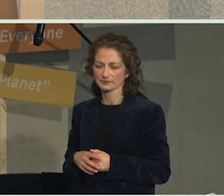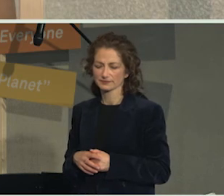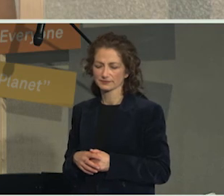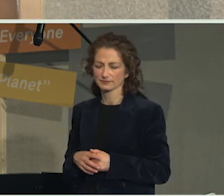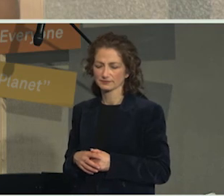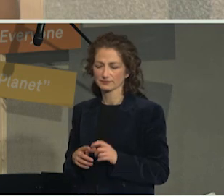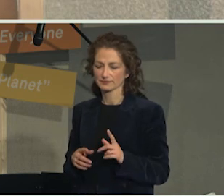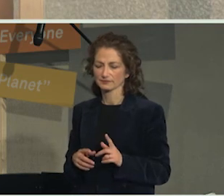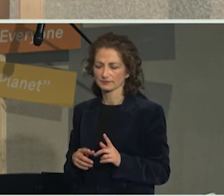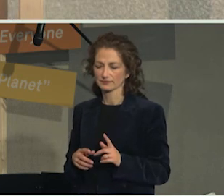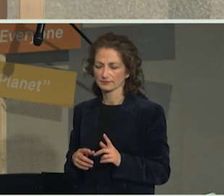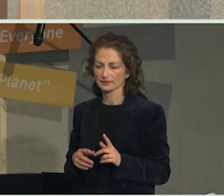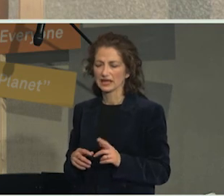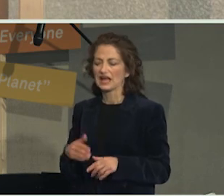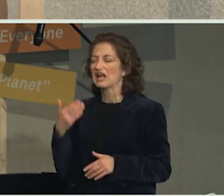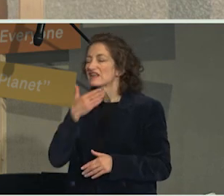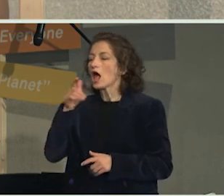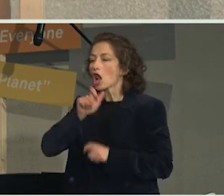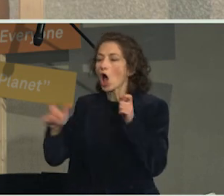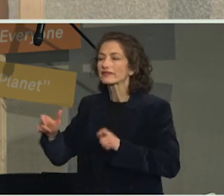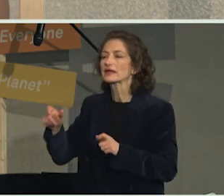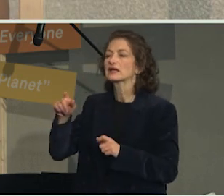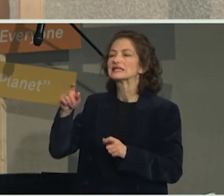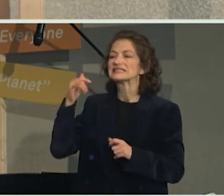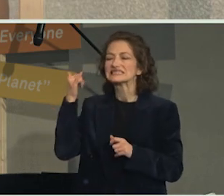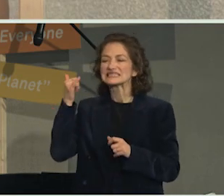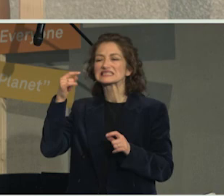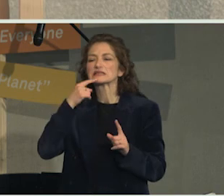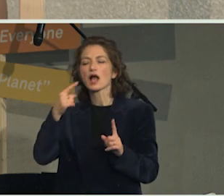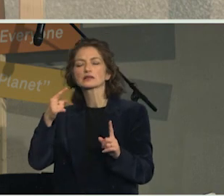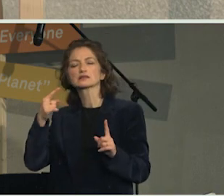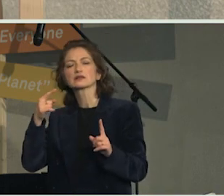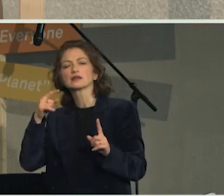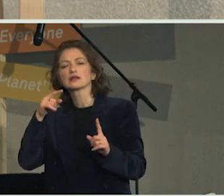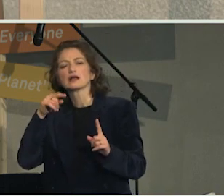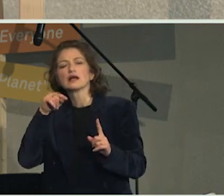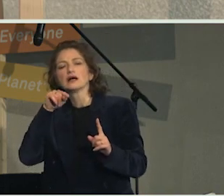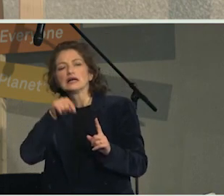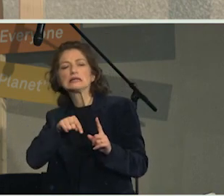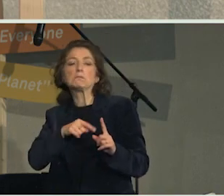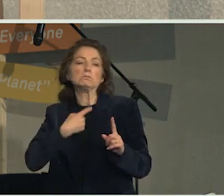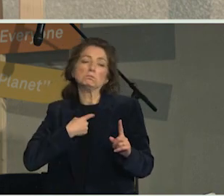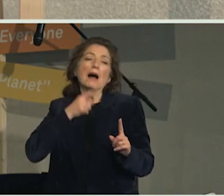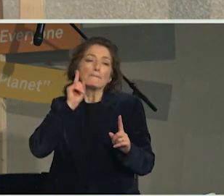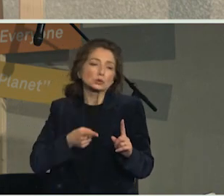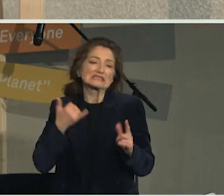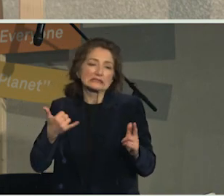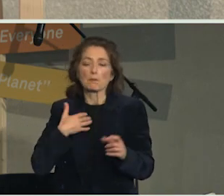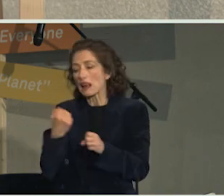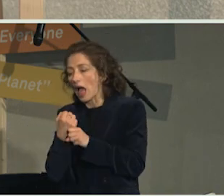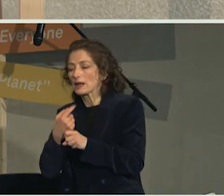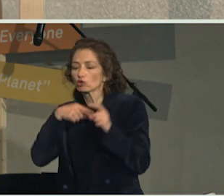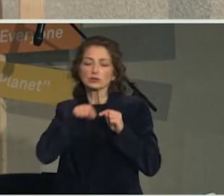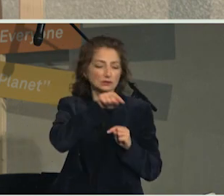their work through that frame. But it also, I mean, it's kind of like any other space that people of color have created